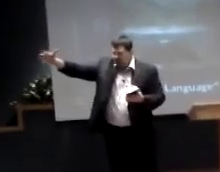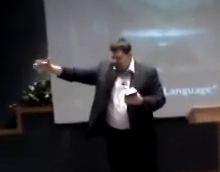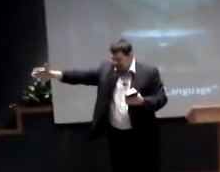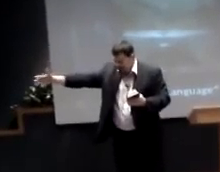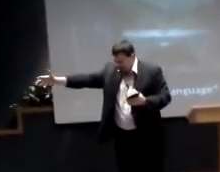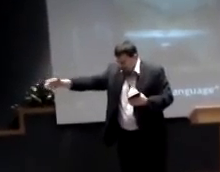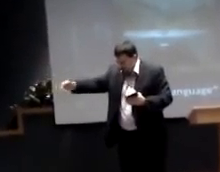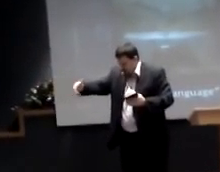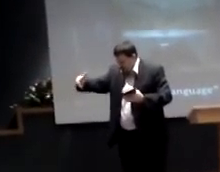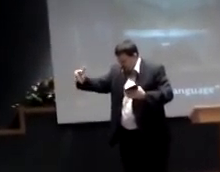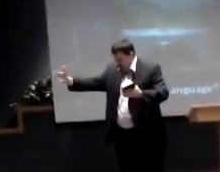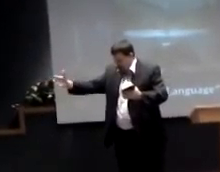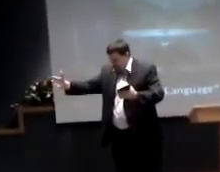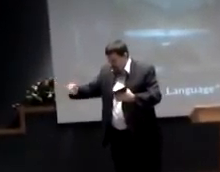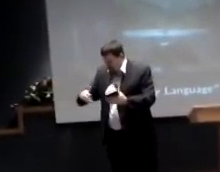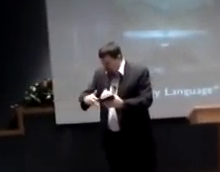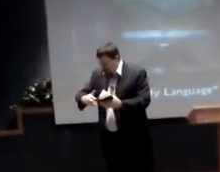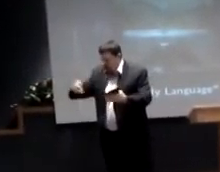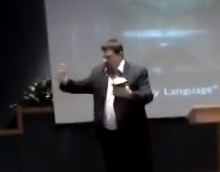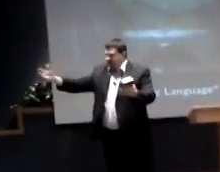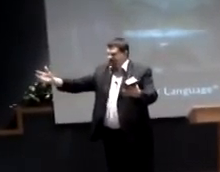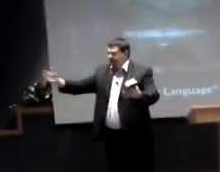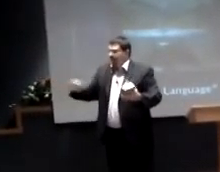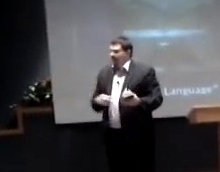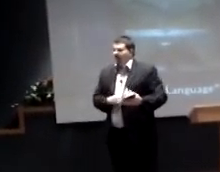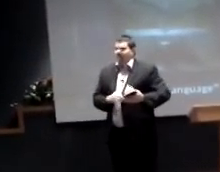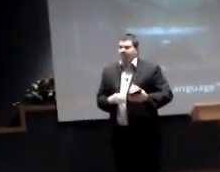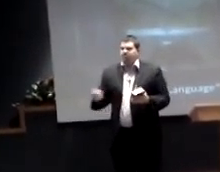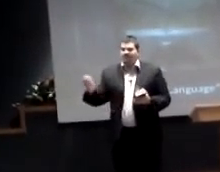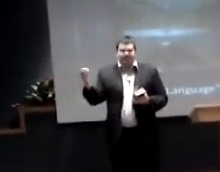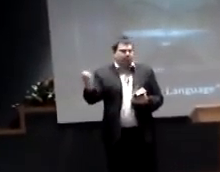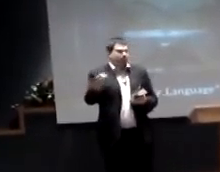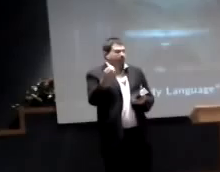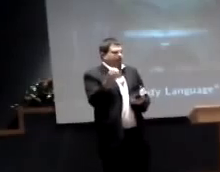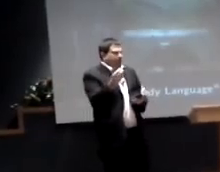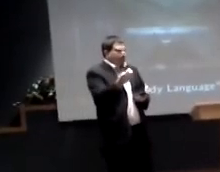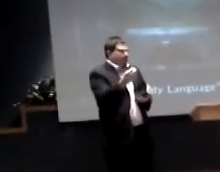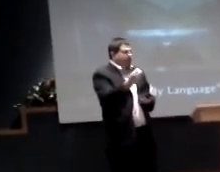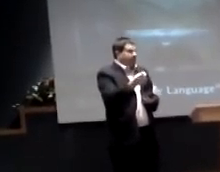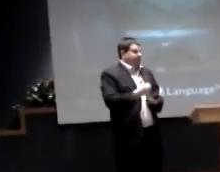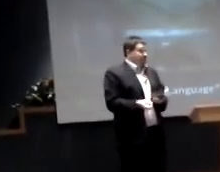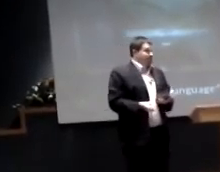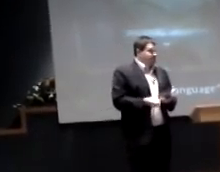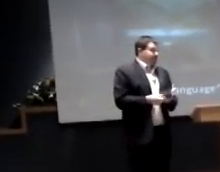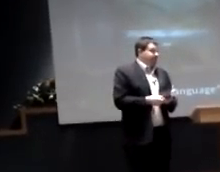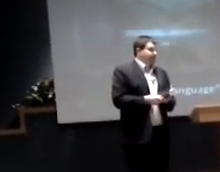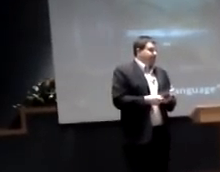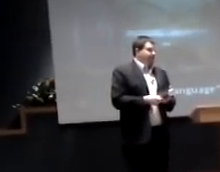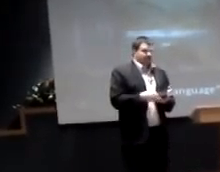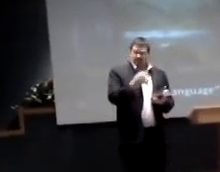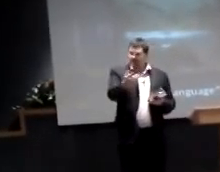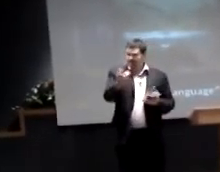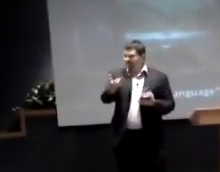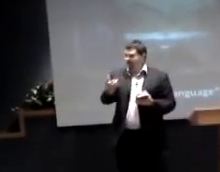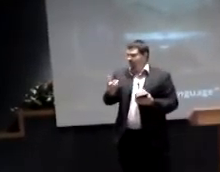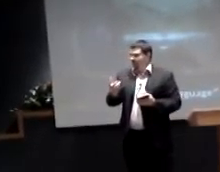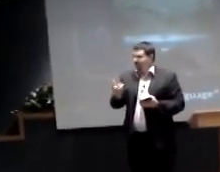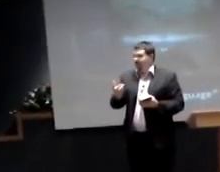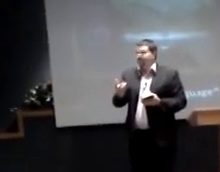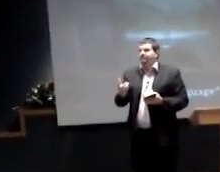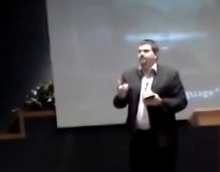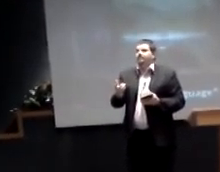His fellowship and His love to everybody, not just my circle of approved friends. Does that make